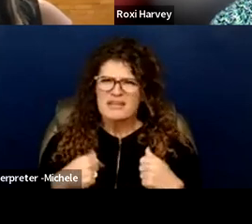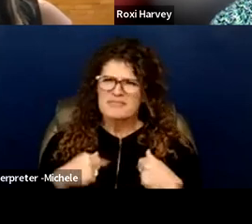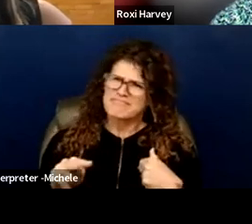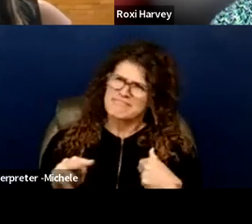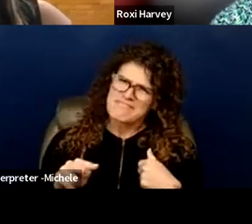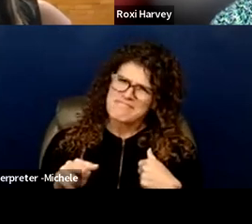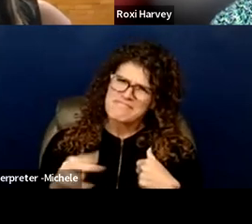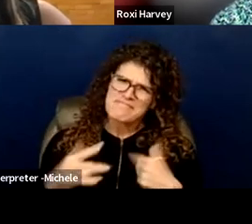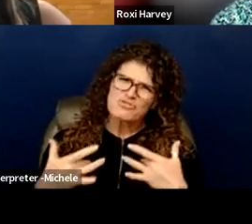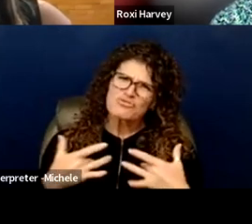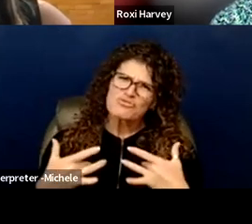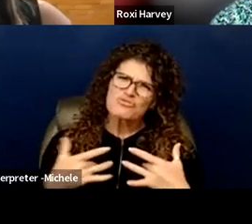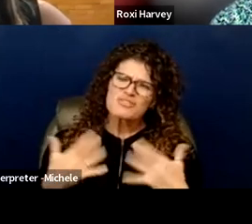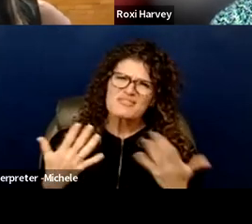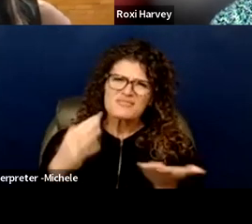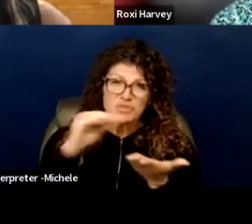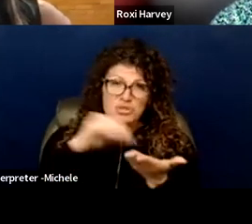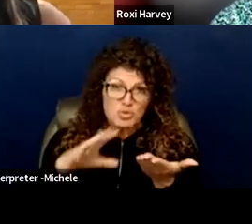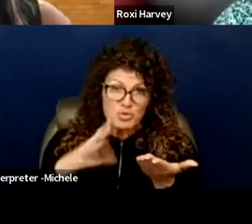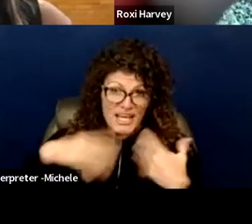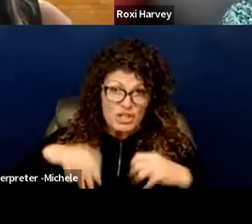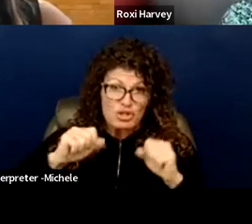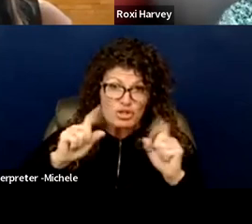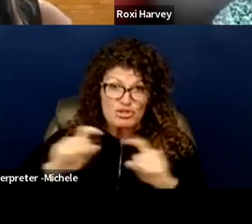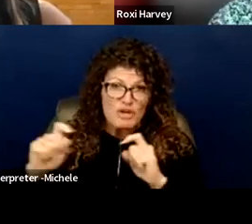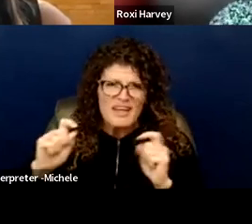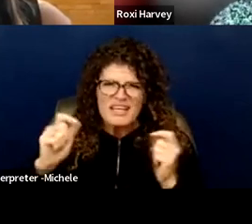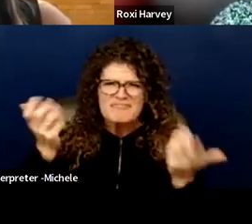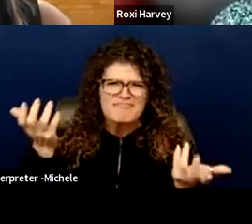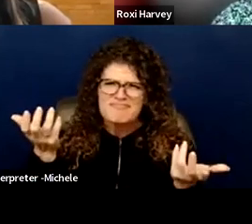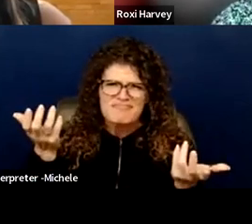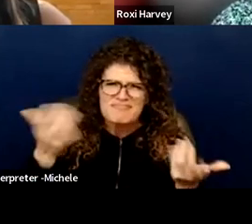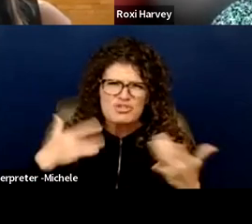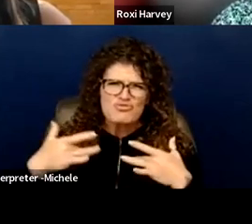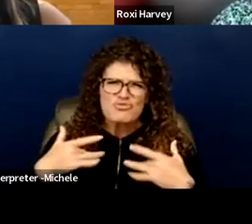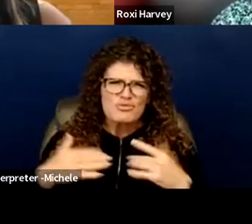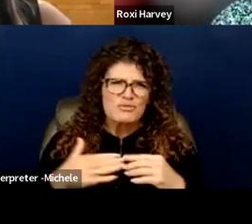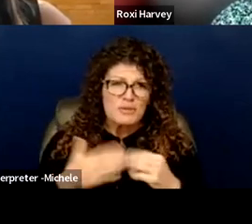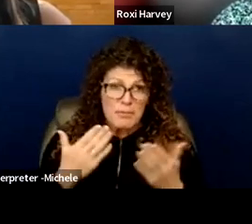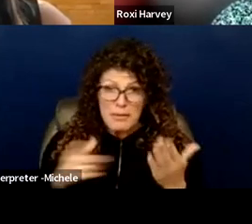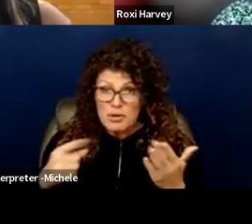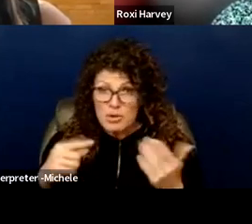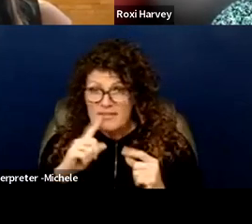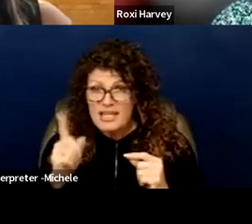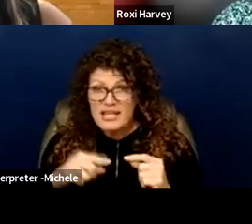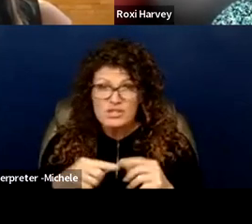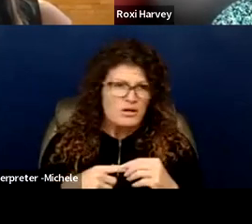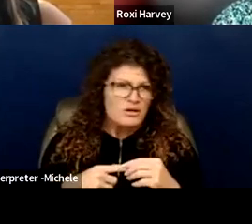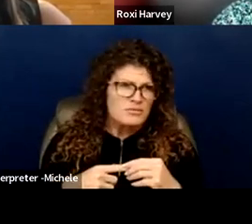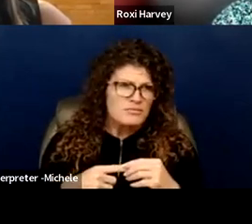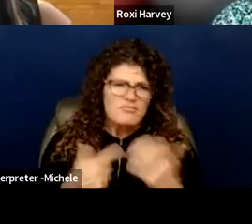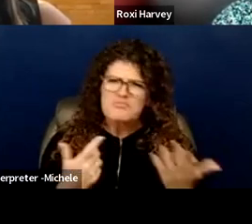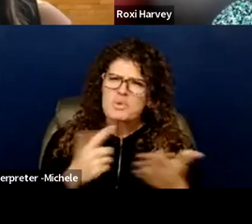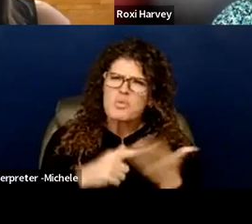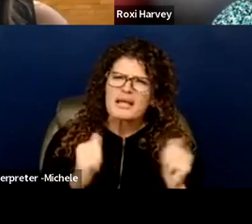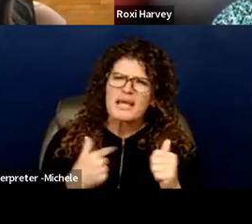about, you know, just the amount of students that saw the survey, but I'm also trying to figure out, maybe you guys have the answer to this question, what could we have done